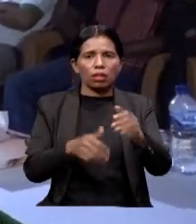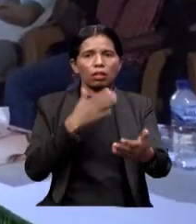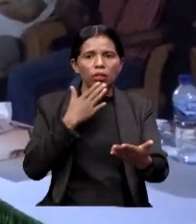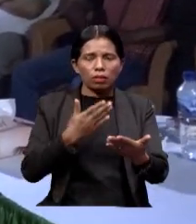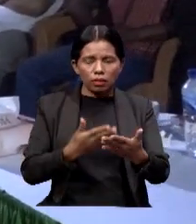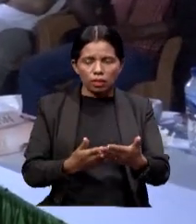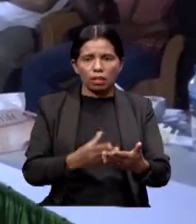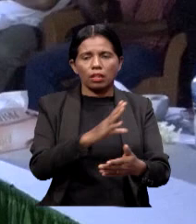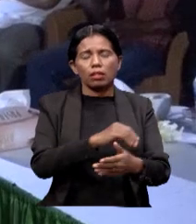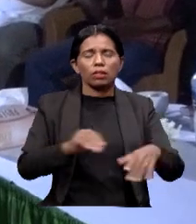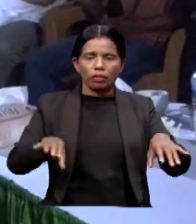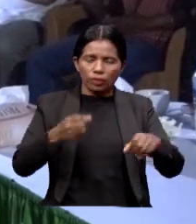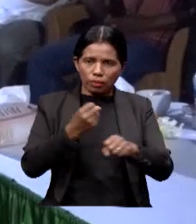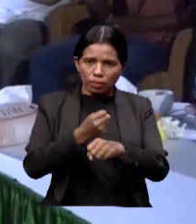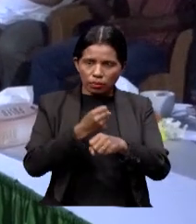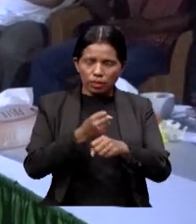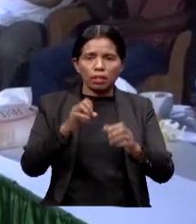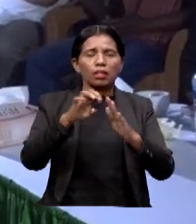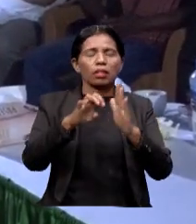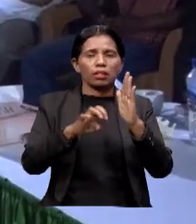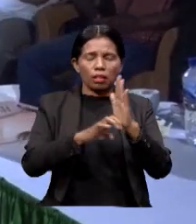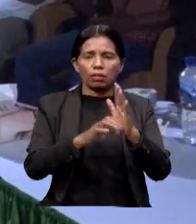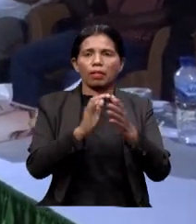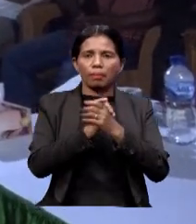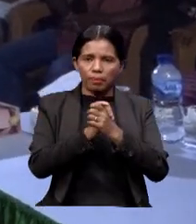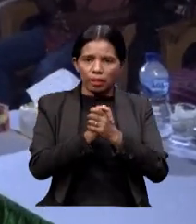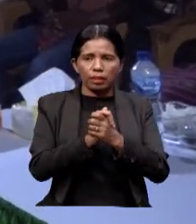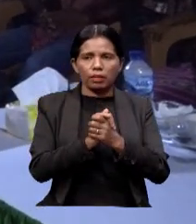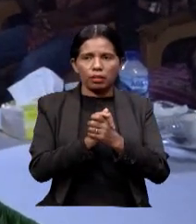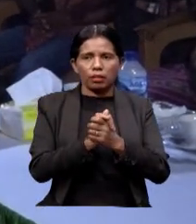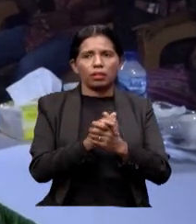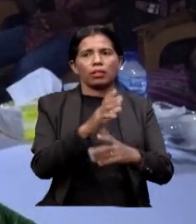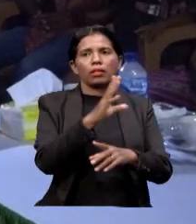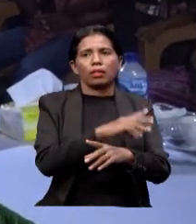a tarde, para estar na mente, não,